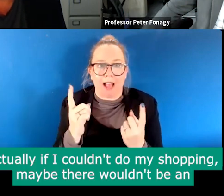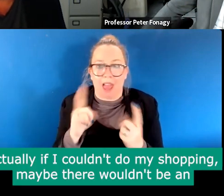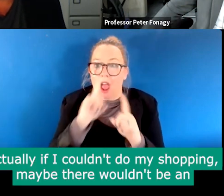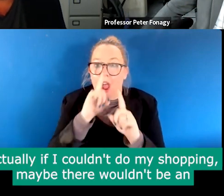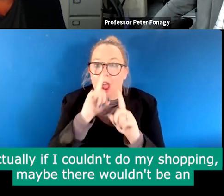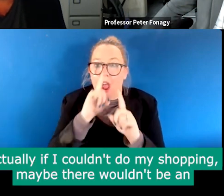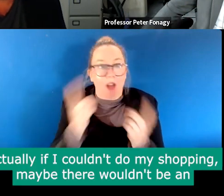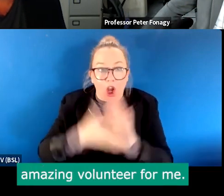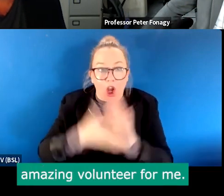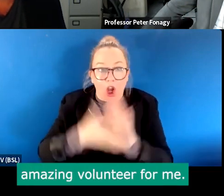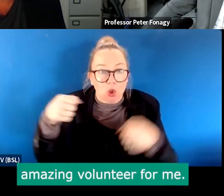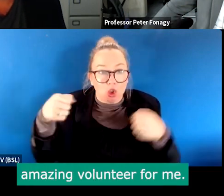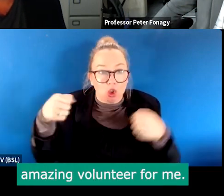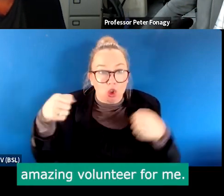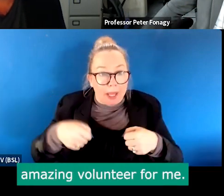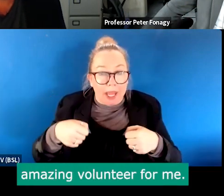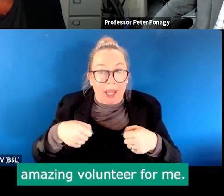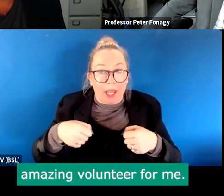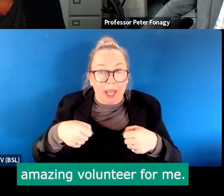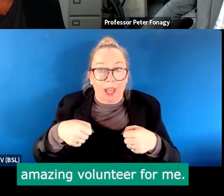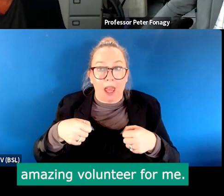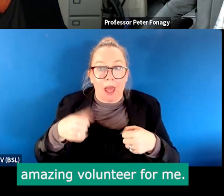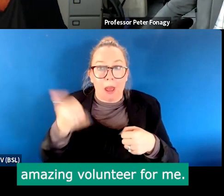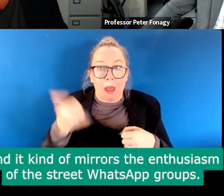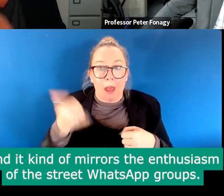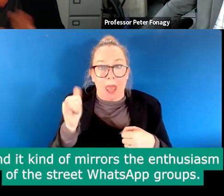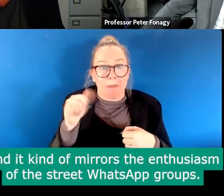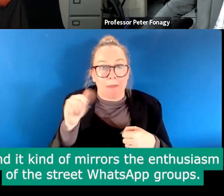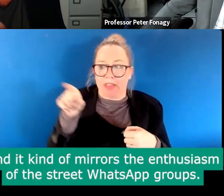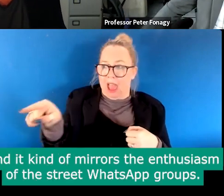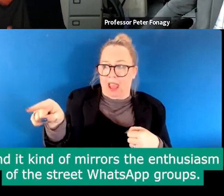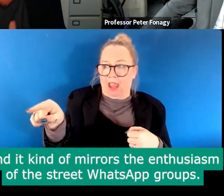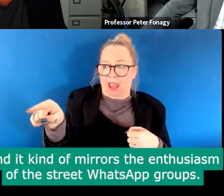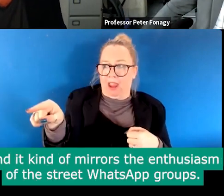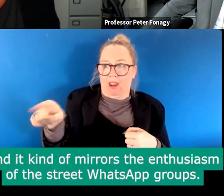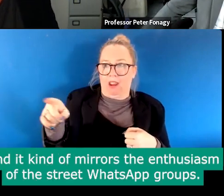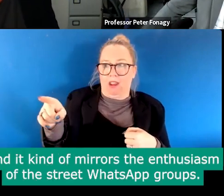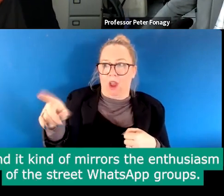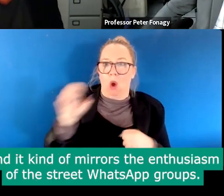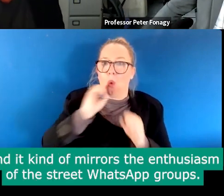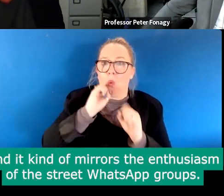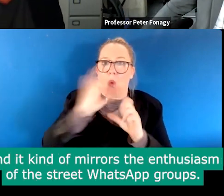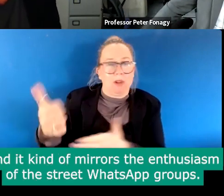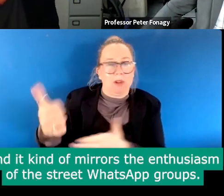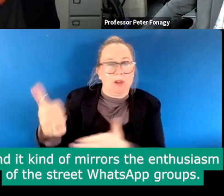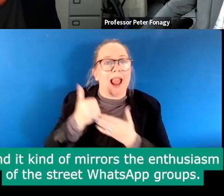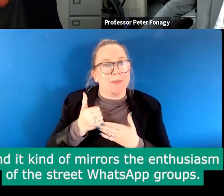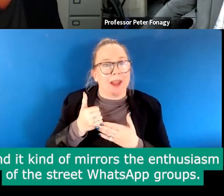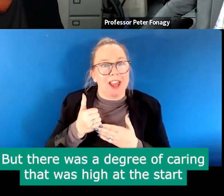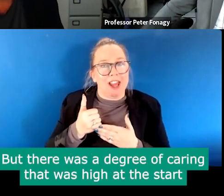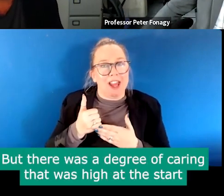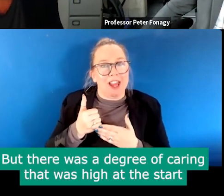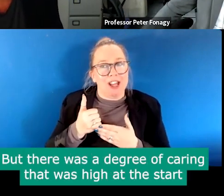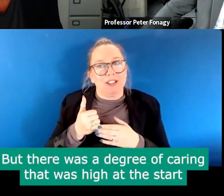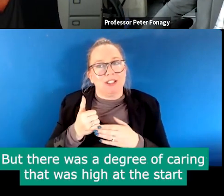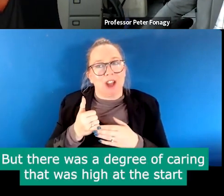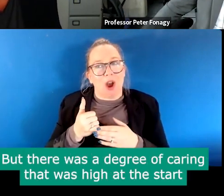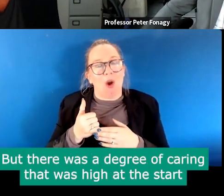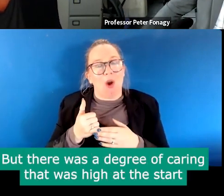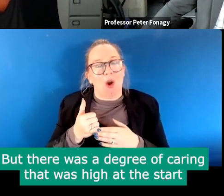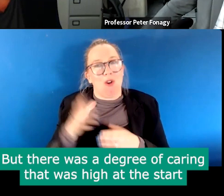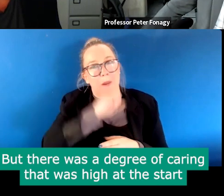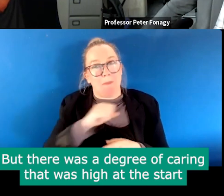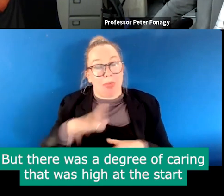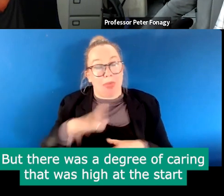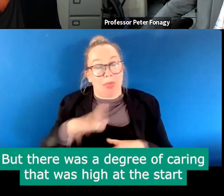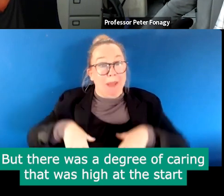shopping, maybe there wouldn't be an amazing volunteer for me. And it kind of mirrors the enthusiasm of the street WhatsApp groups. But